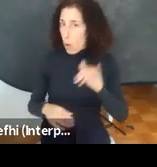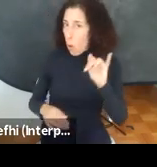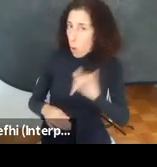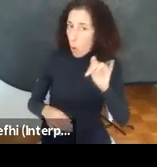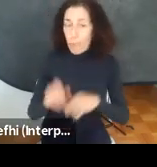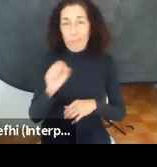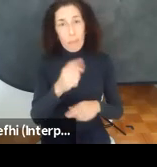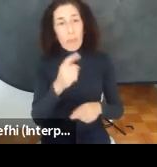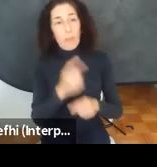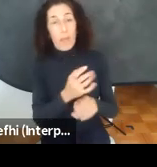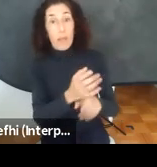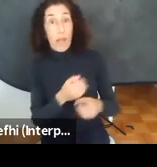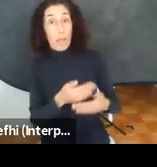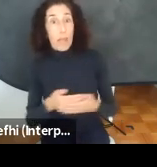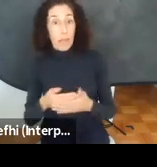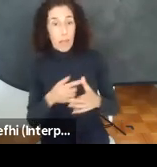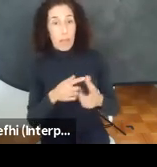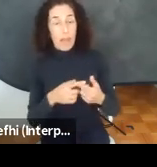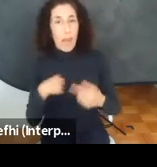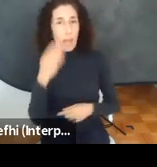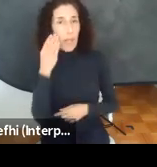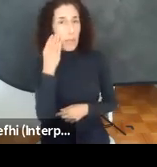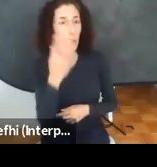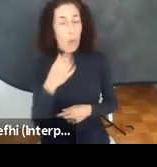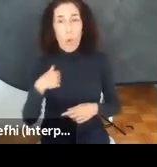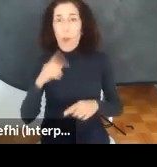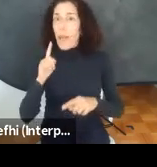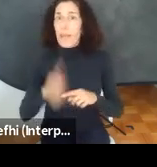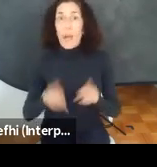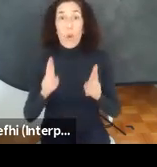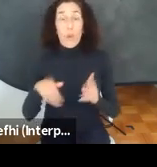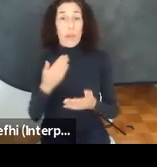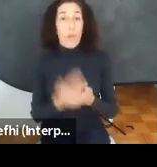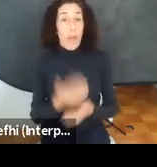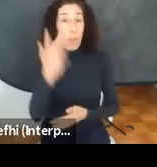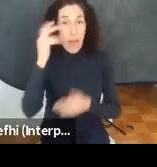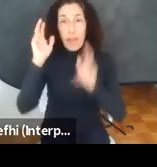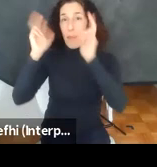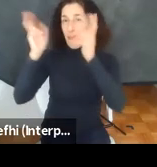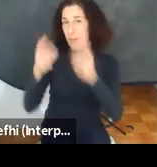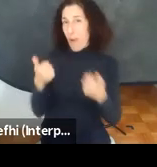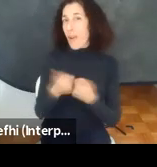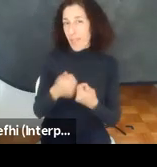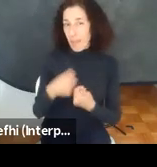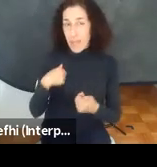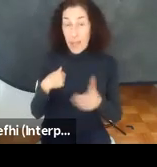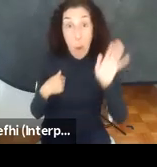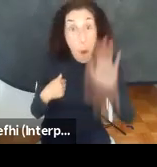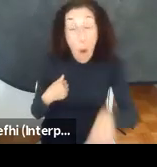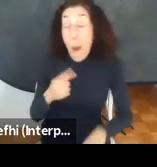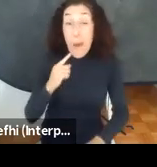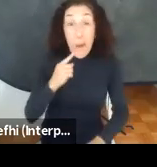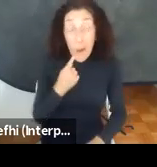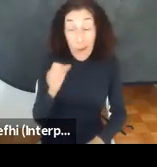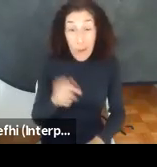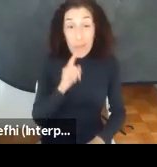I told her I could not get there right away because I had a basketball game. I did. I'm sorry. But 60 Minutes was